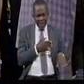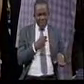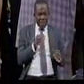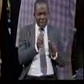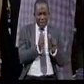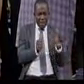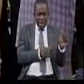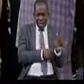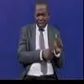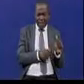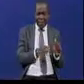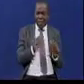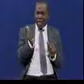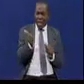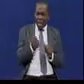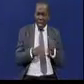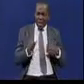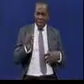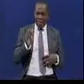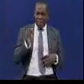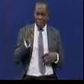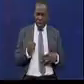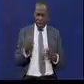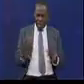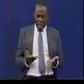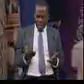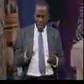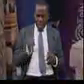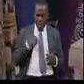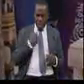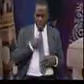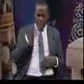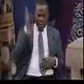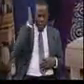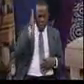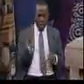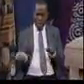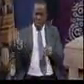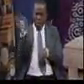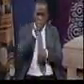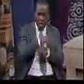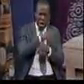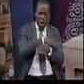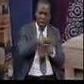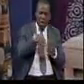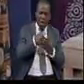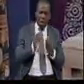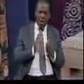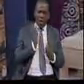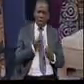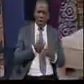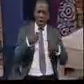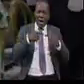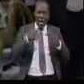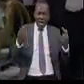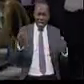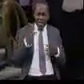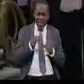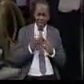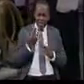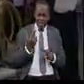of God, we're conquering all the Amalekites. Amen. Nobody here will be left behind.